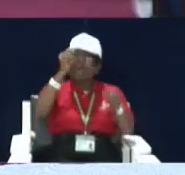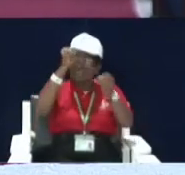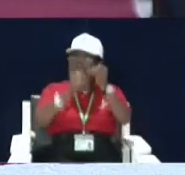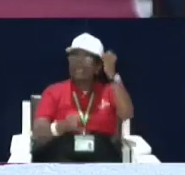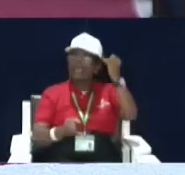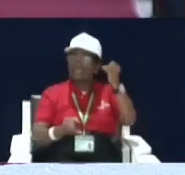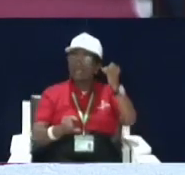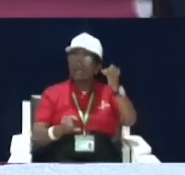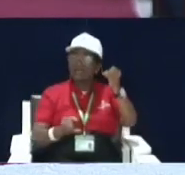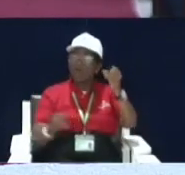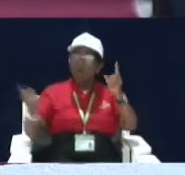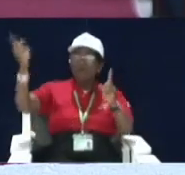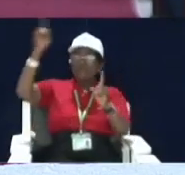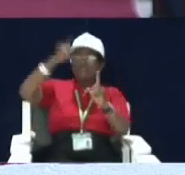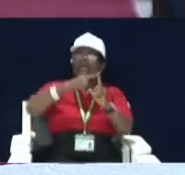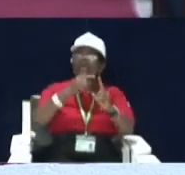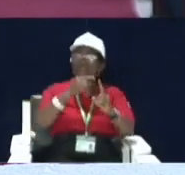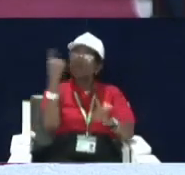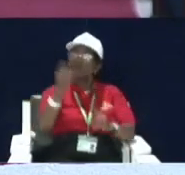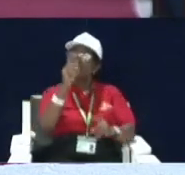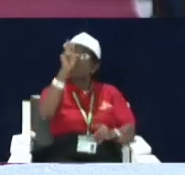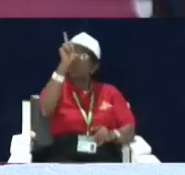only one fellow will be standing.